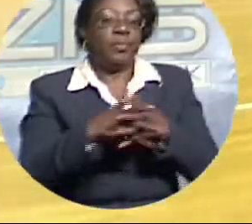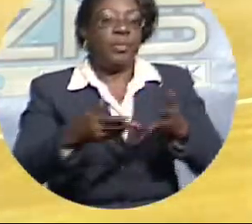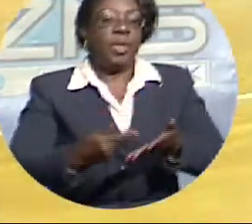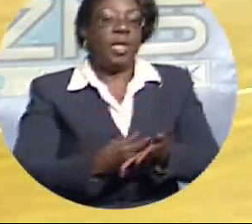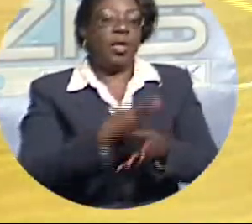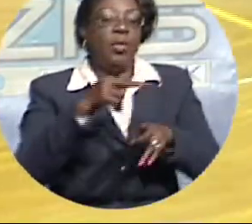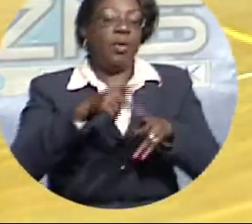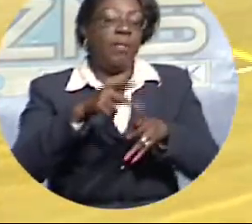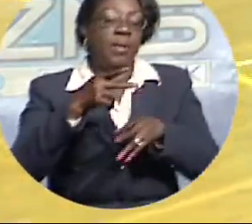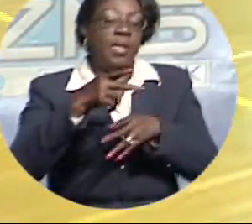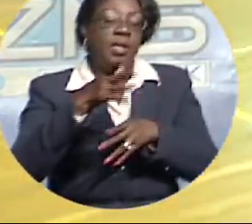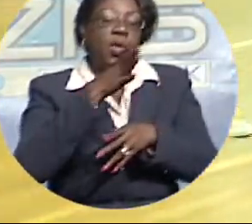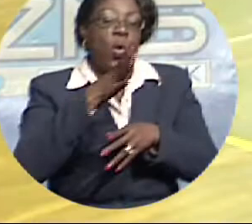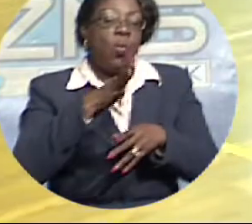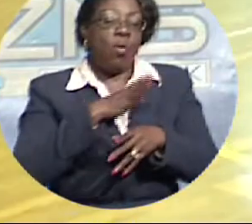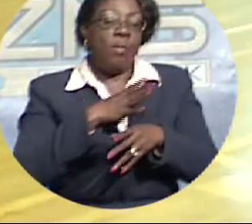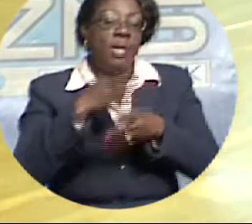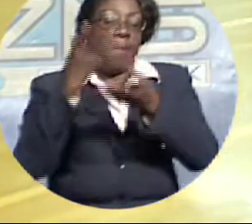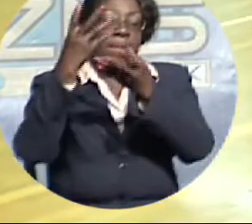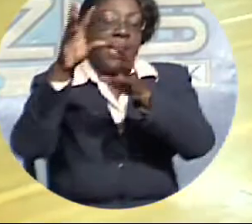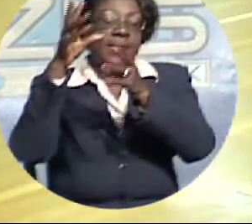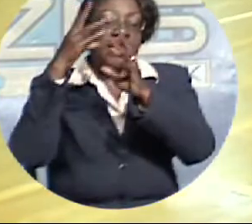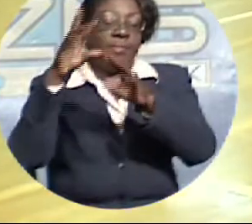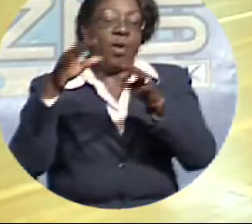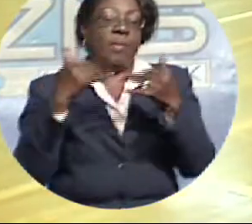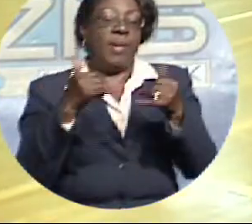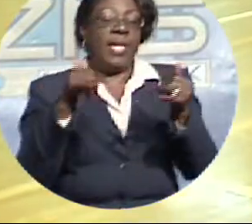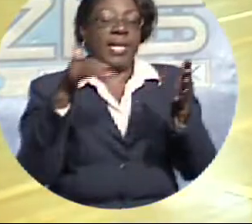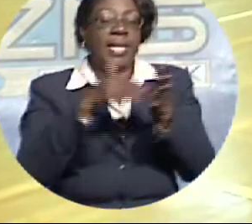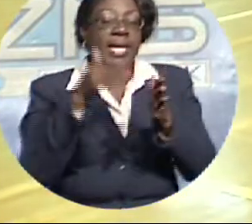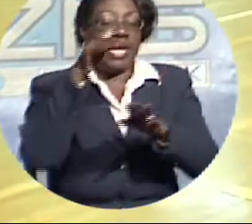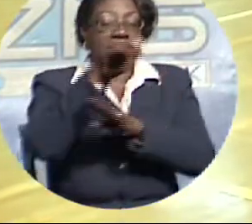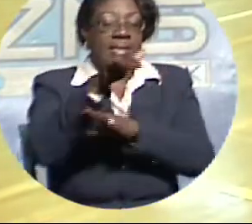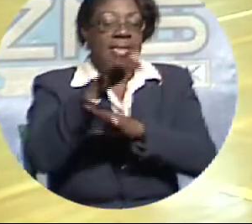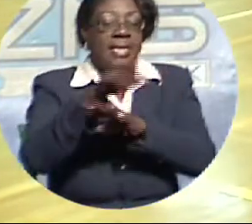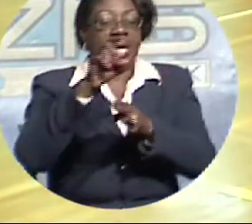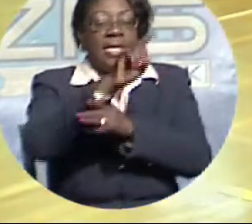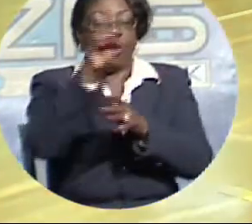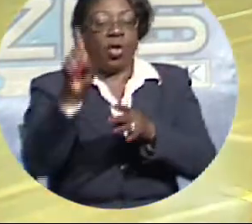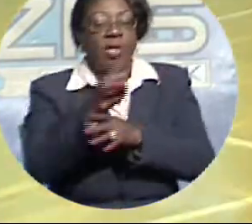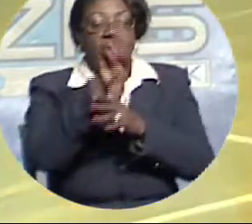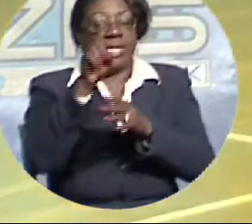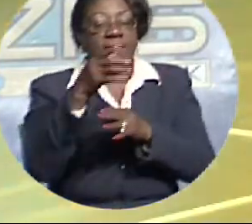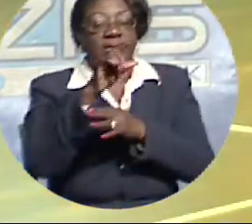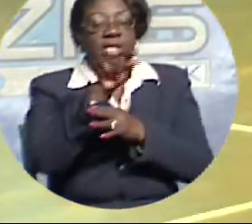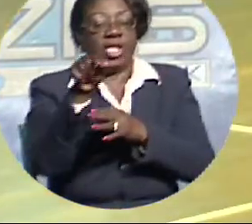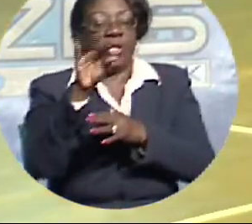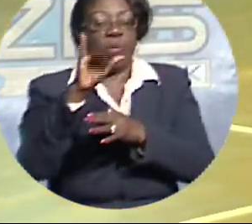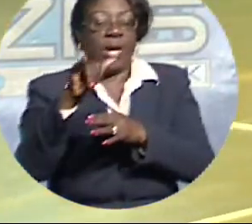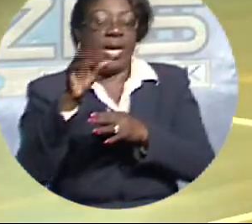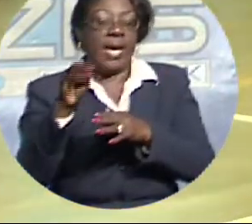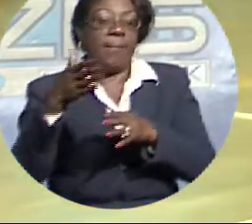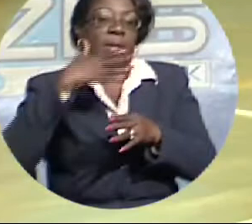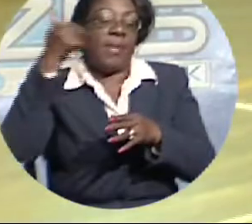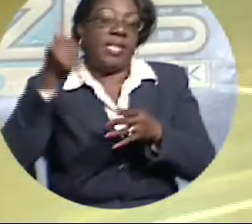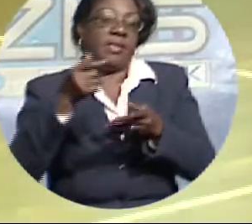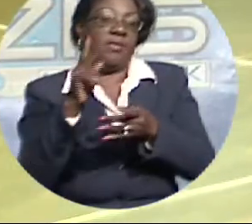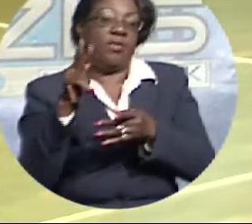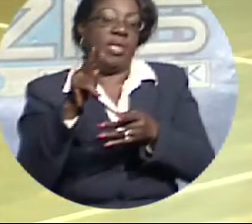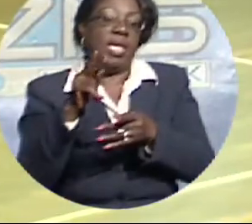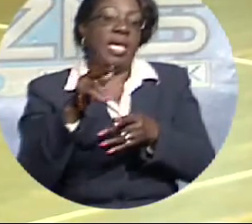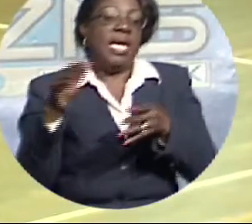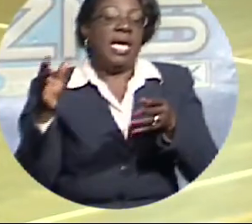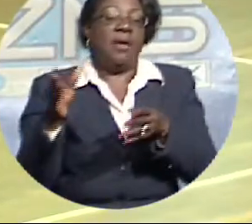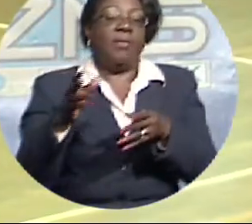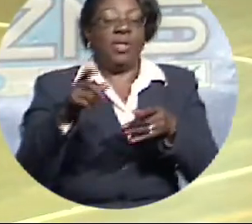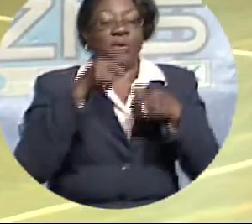Providence Women's Basketball Association back on the parquet floor last night at the Donald Davis Gym with its best of 3 semifinals. It was win or